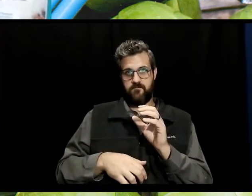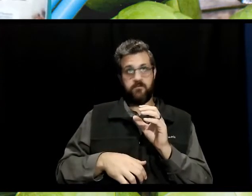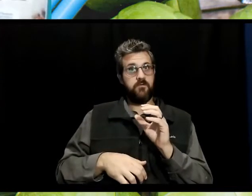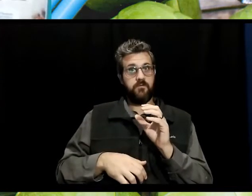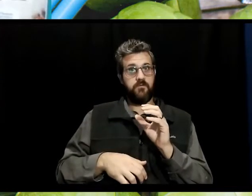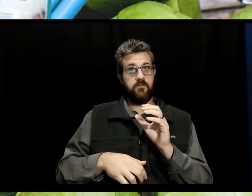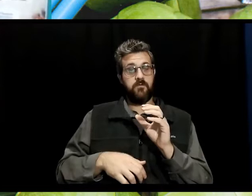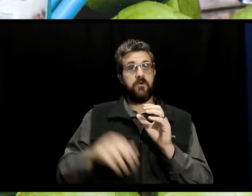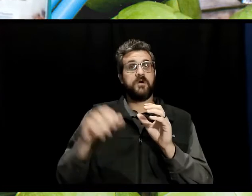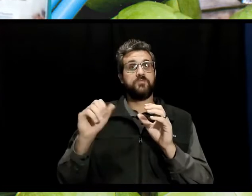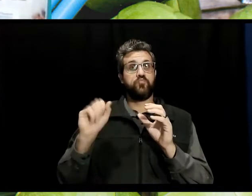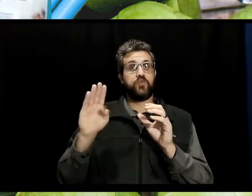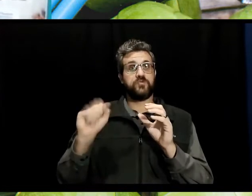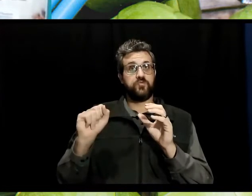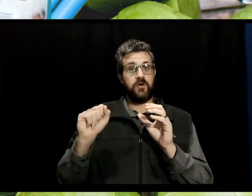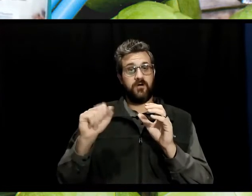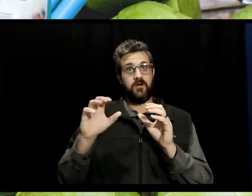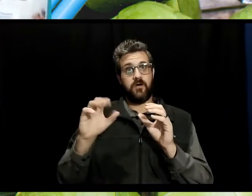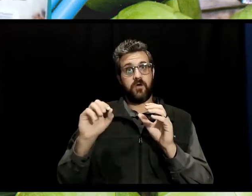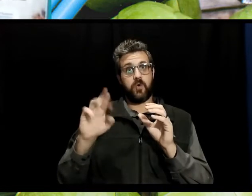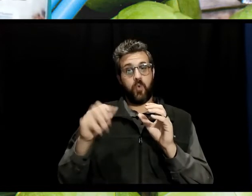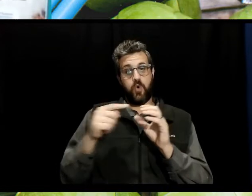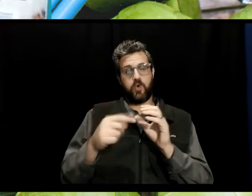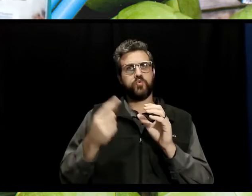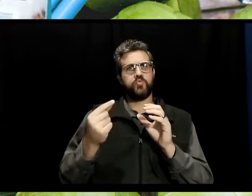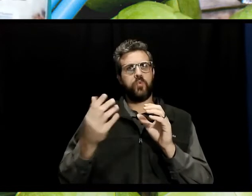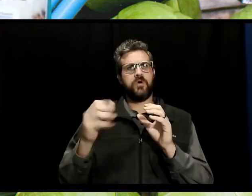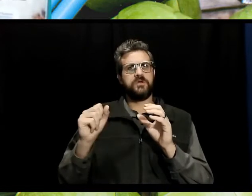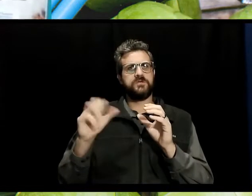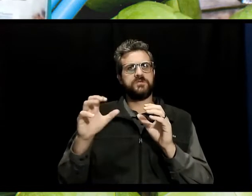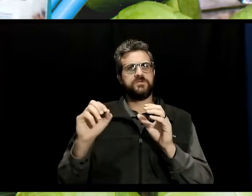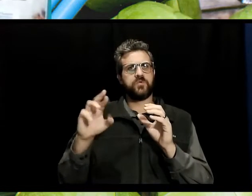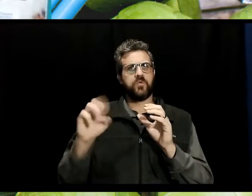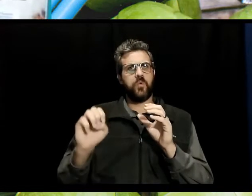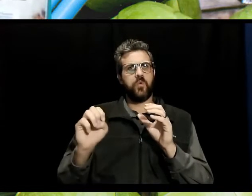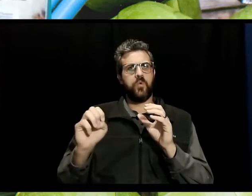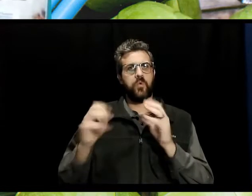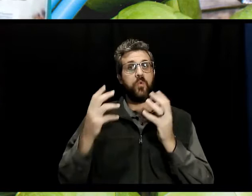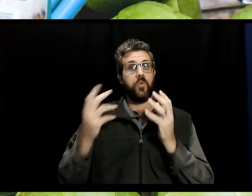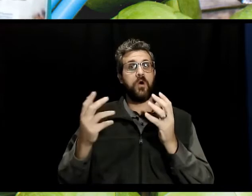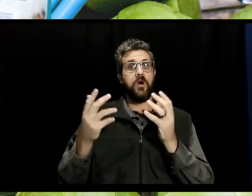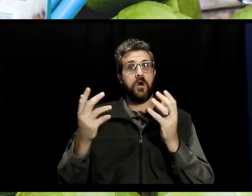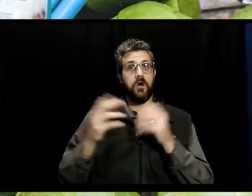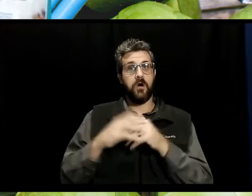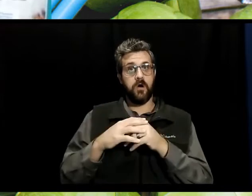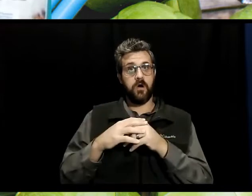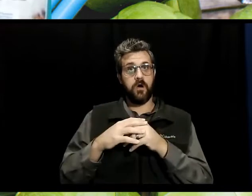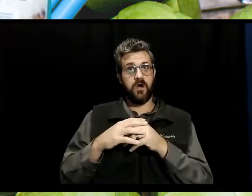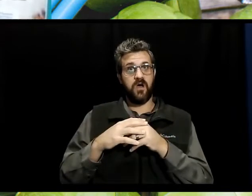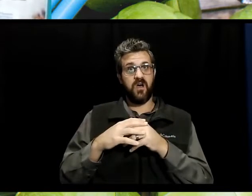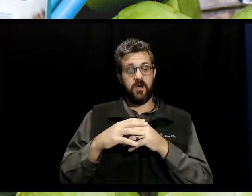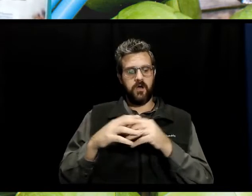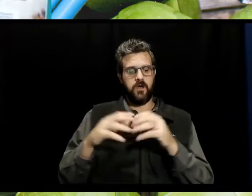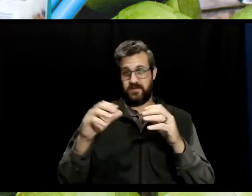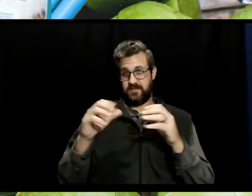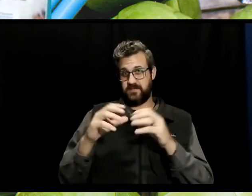our sprout. So what I'm going to do is I'm going to remove just a little bit of the core end, not